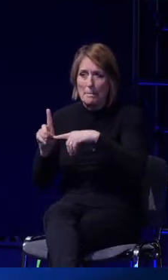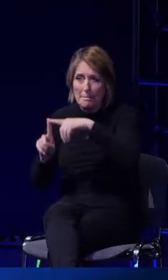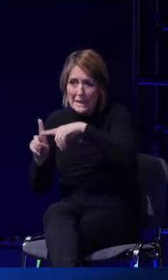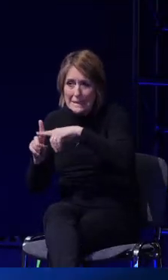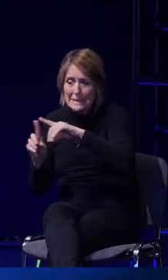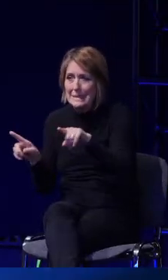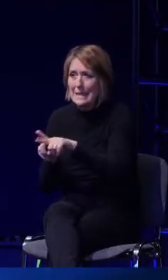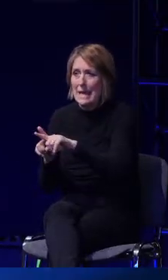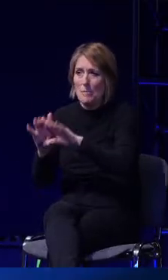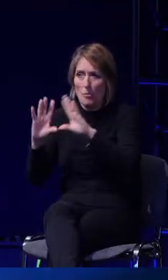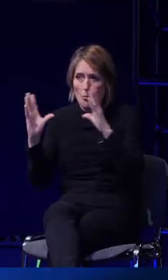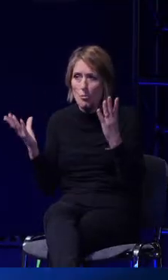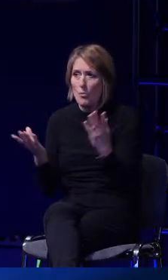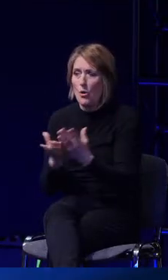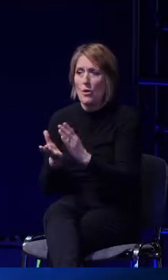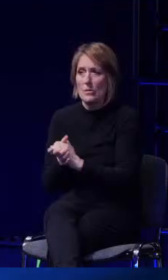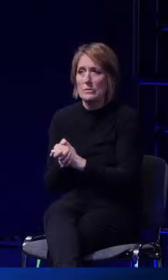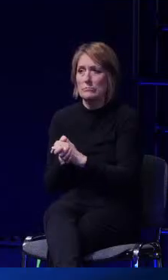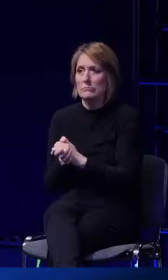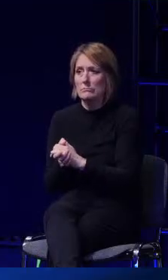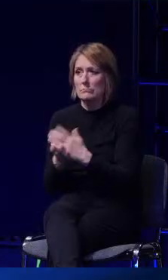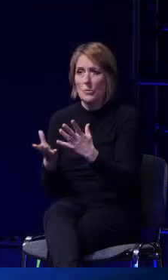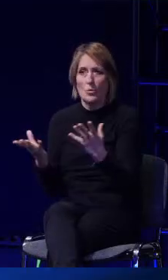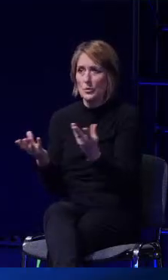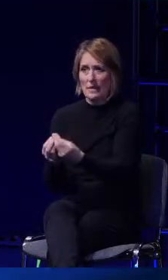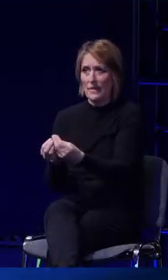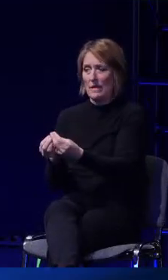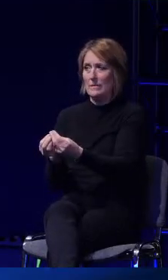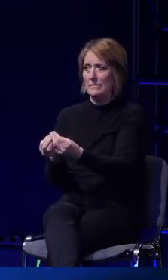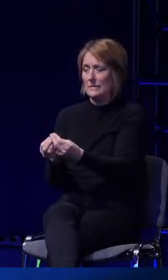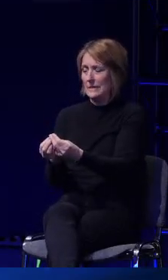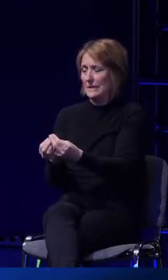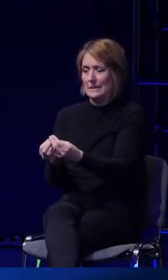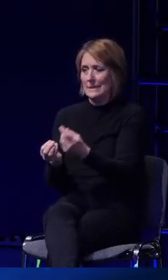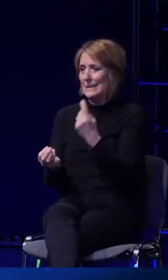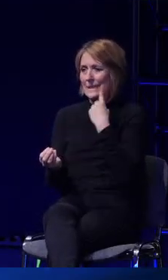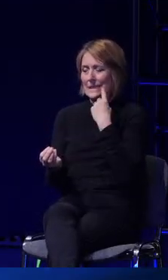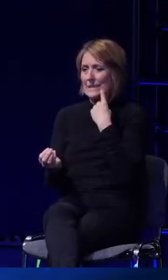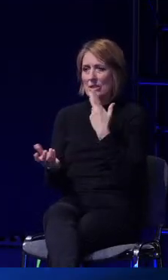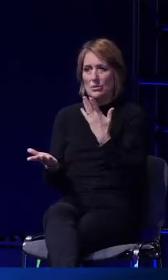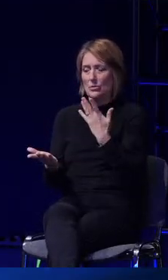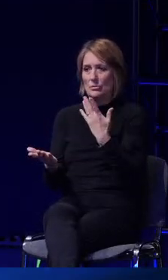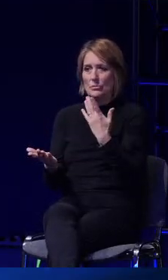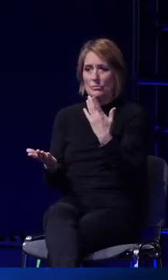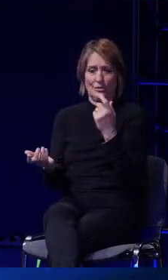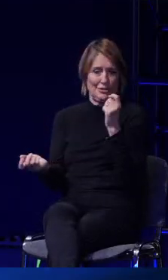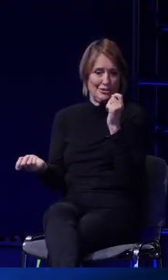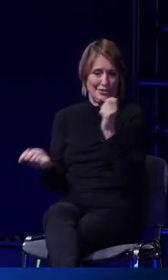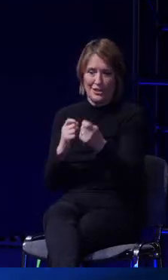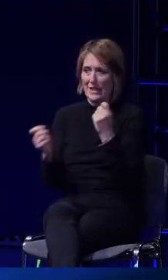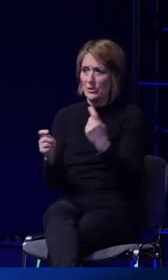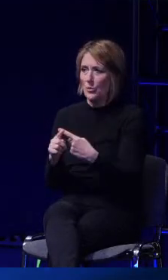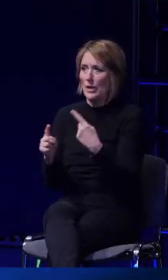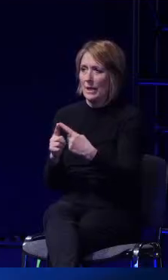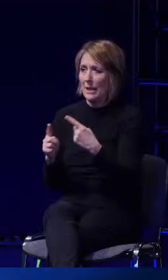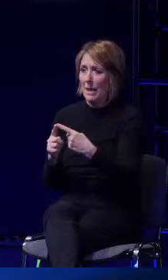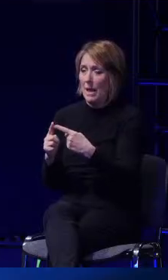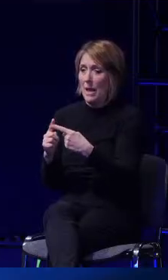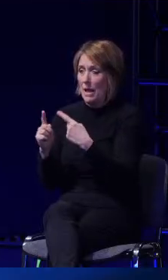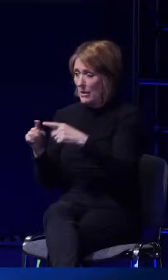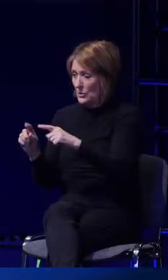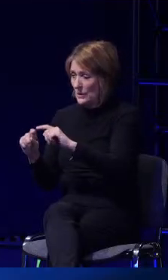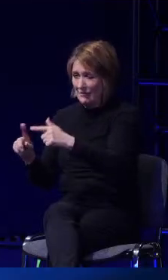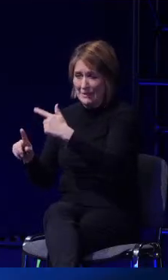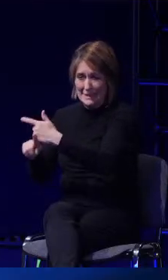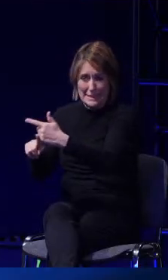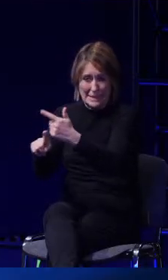world. It was very, very easy to just instantly kind of change stuff across a huge number of sets, go back to